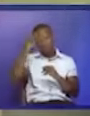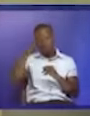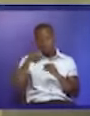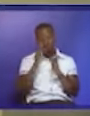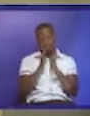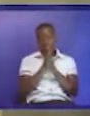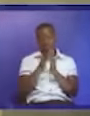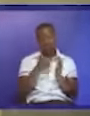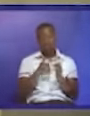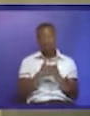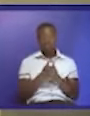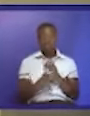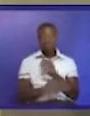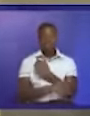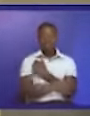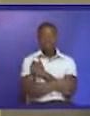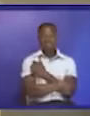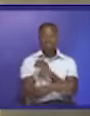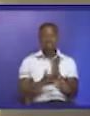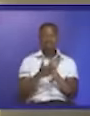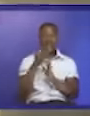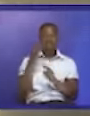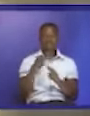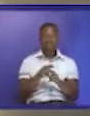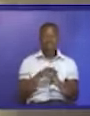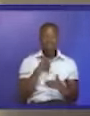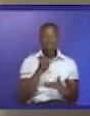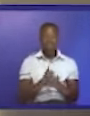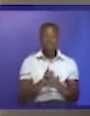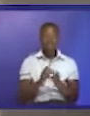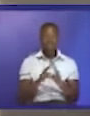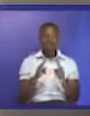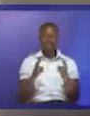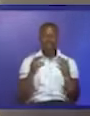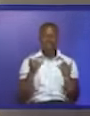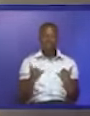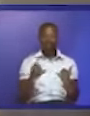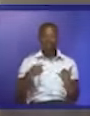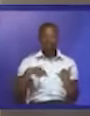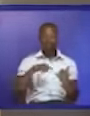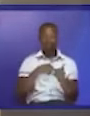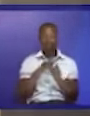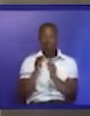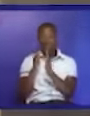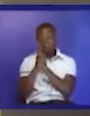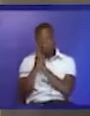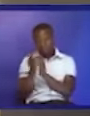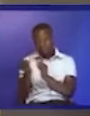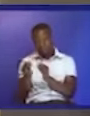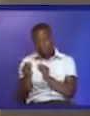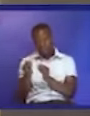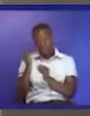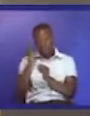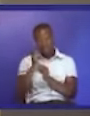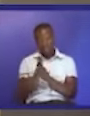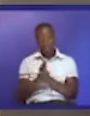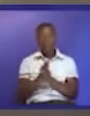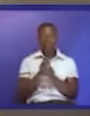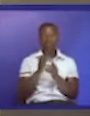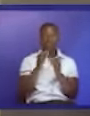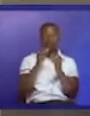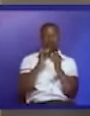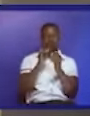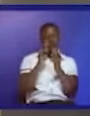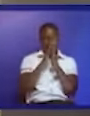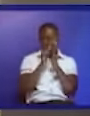Hallelujah. Amen and amen. So we're going to be doing a bit of prayer tonight, and I trust that God will grant